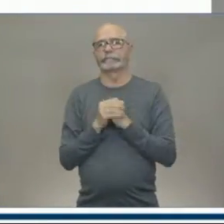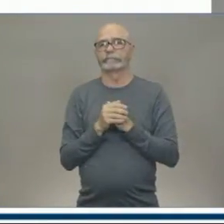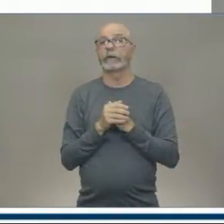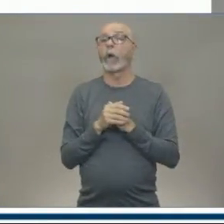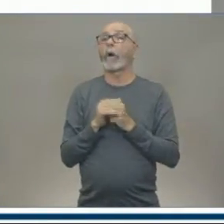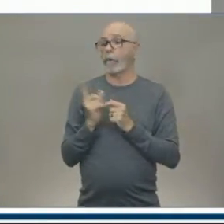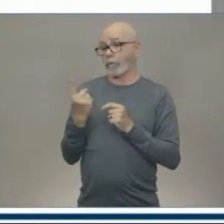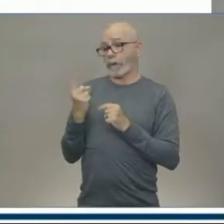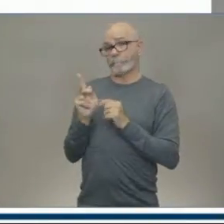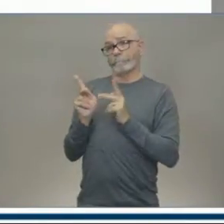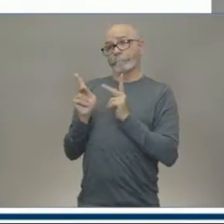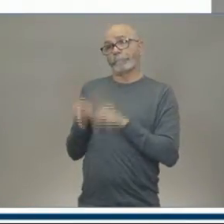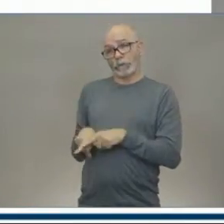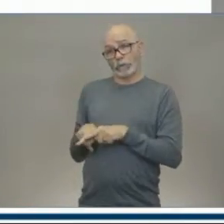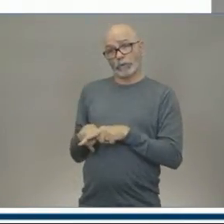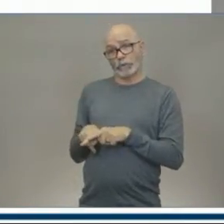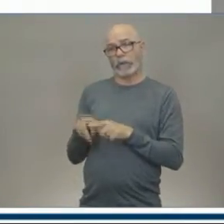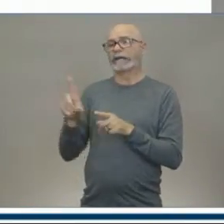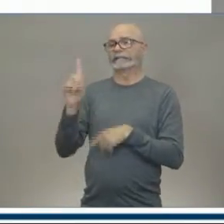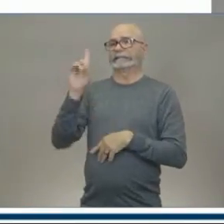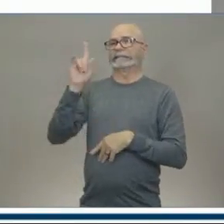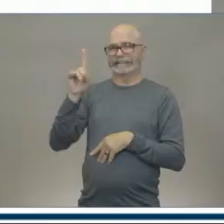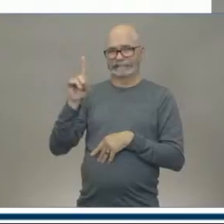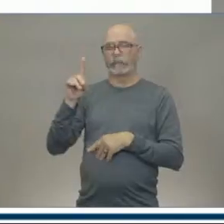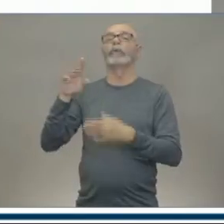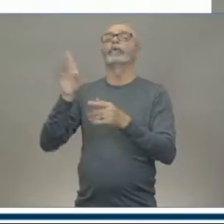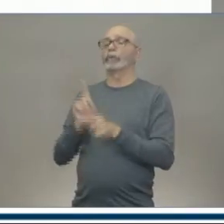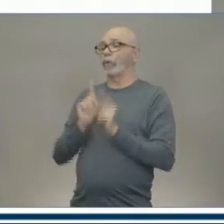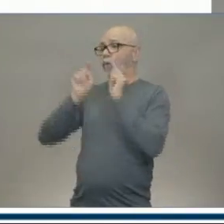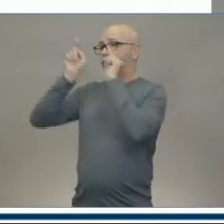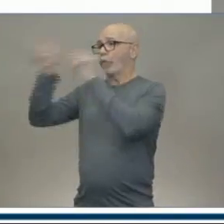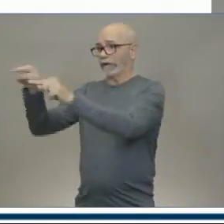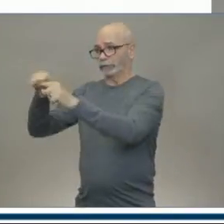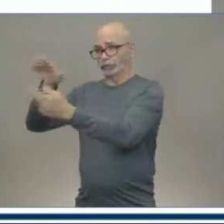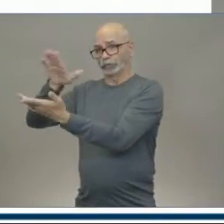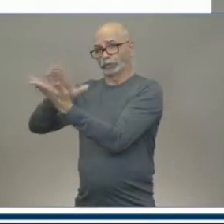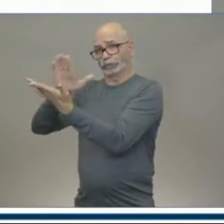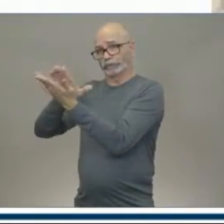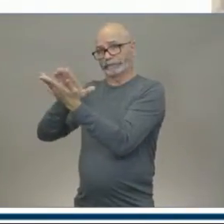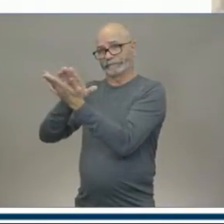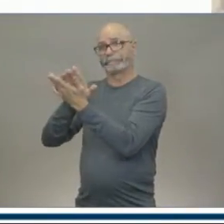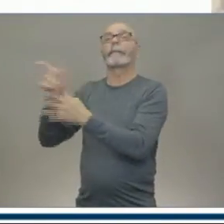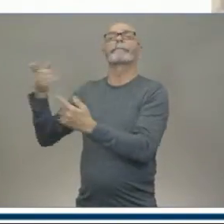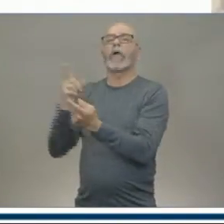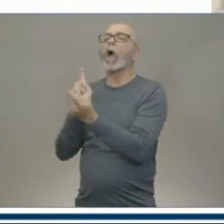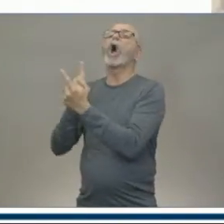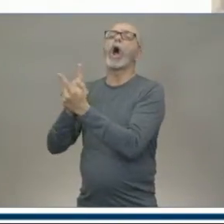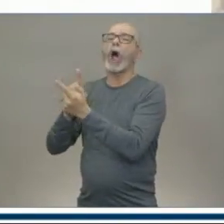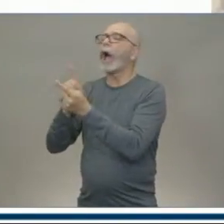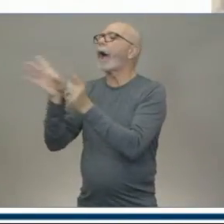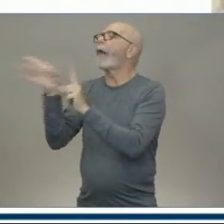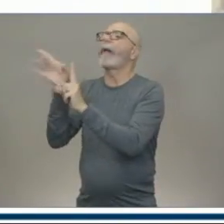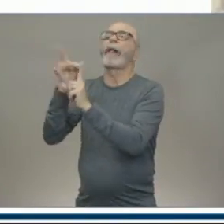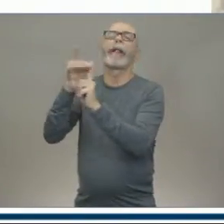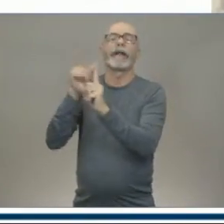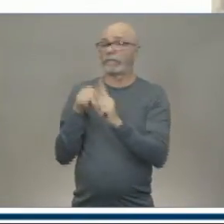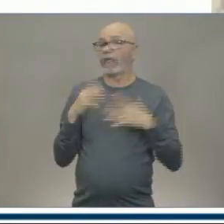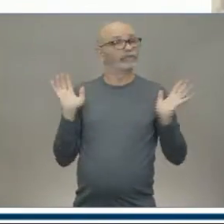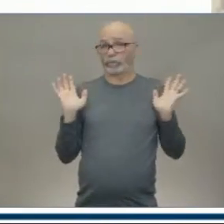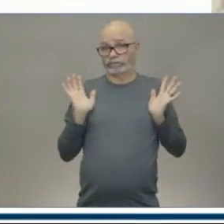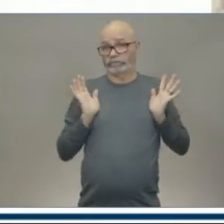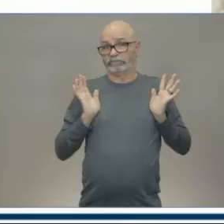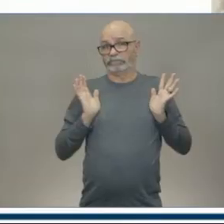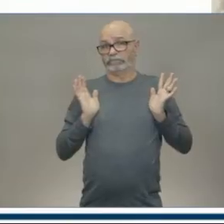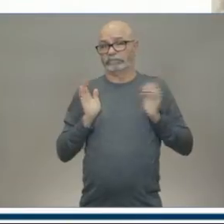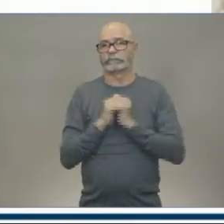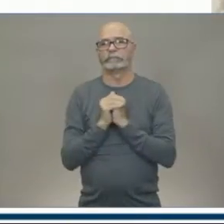they're a close contact with one of the previous cases. Next question will go to Daryl Coe with the Amherst News. Hi, Mr.